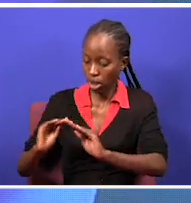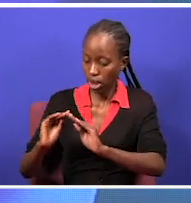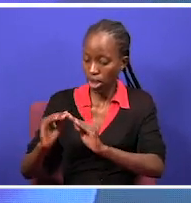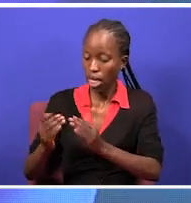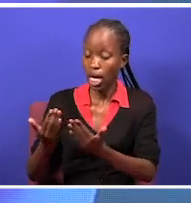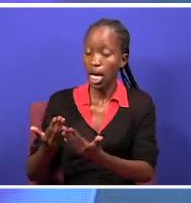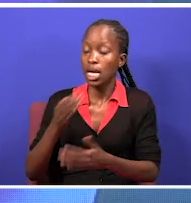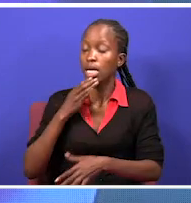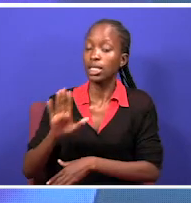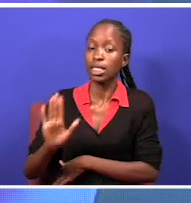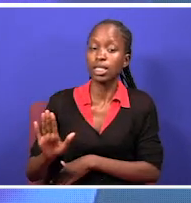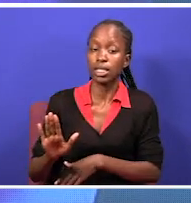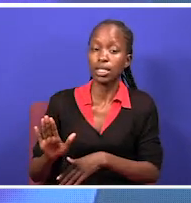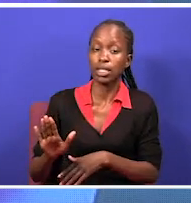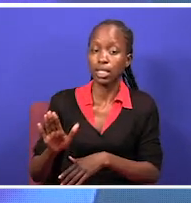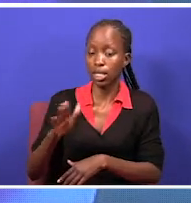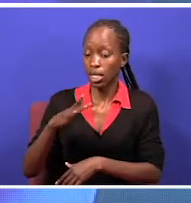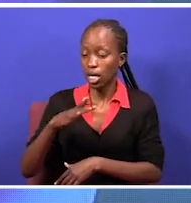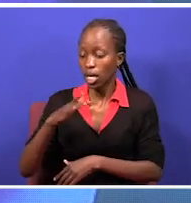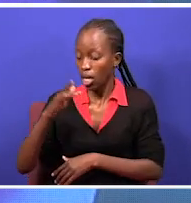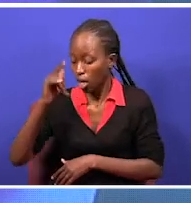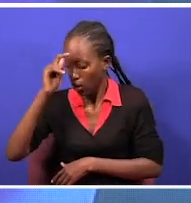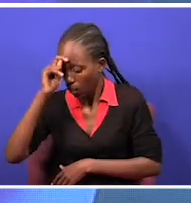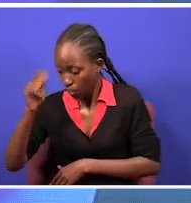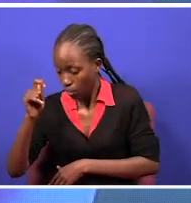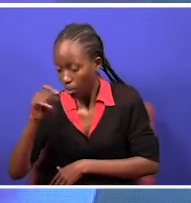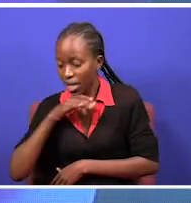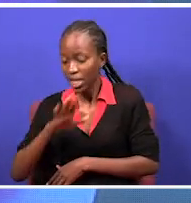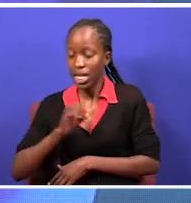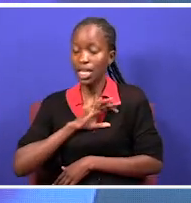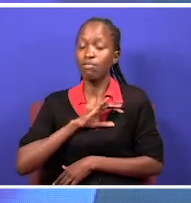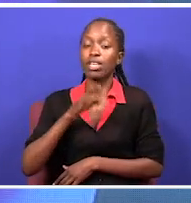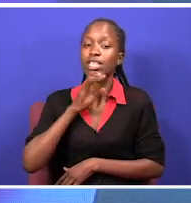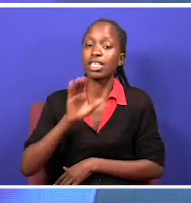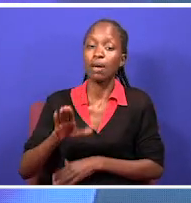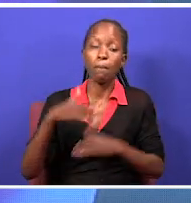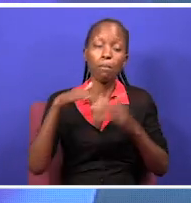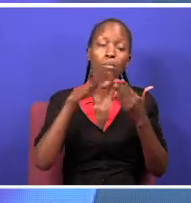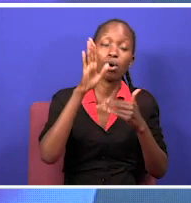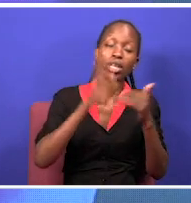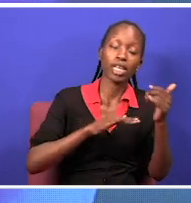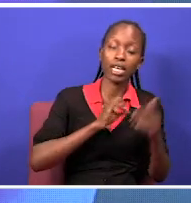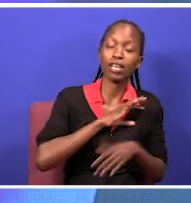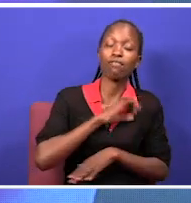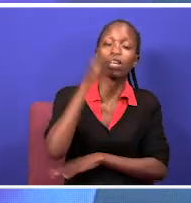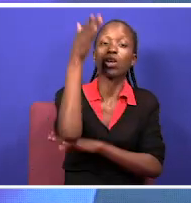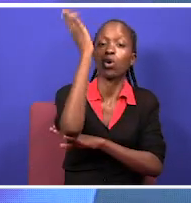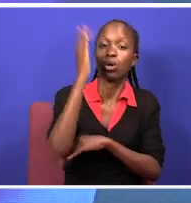sons, he honored them. He feared them more than he feared